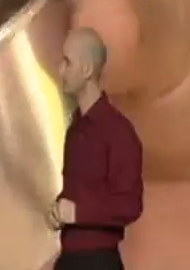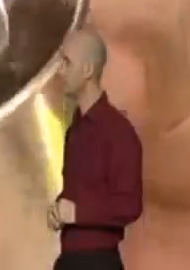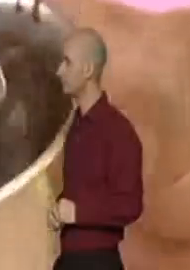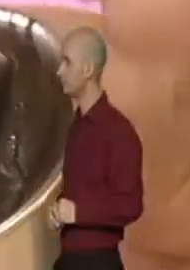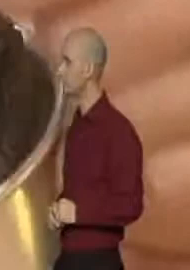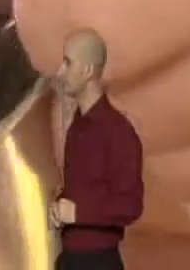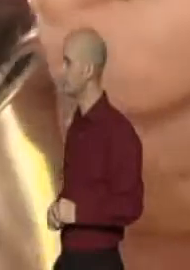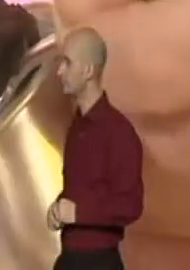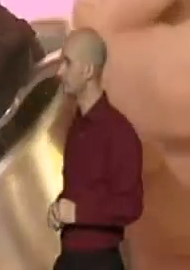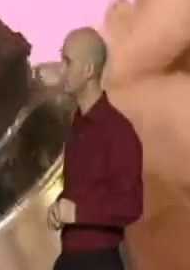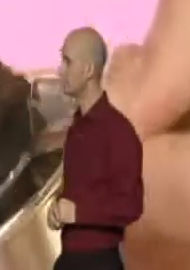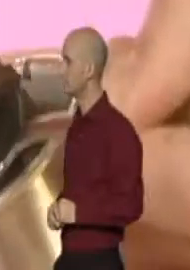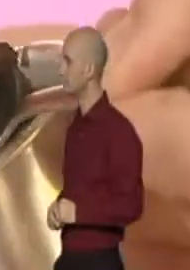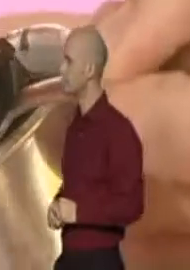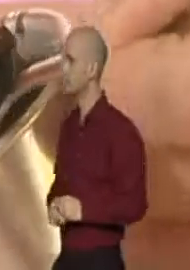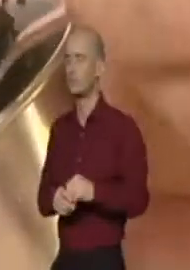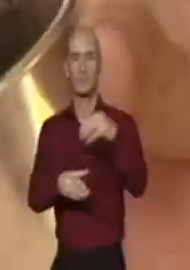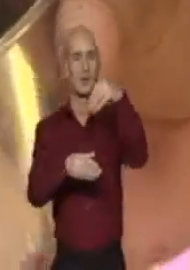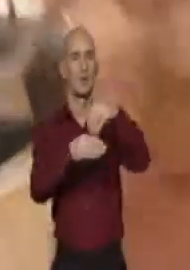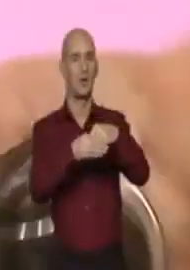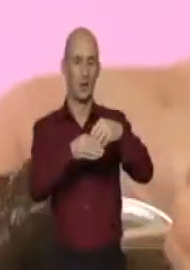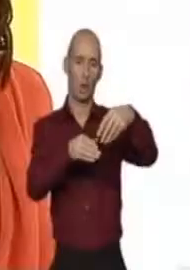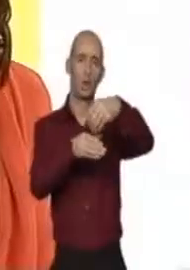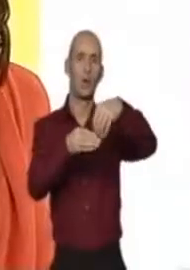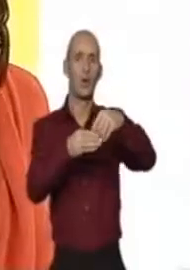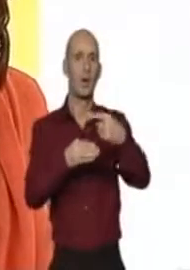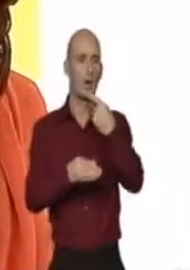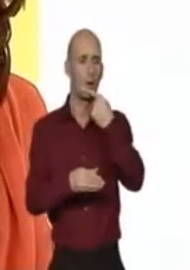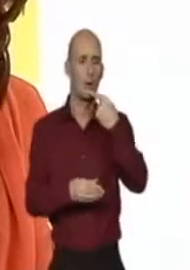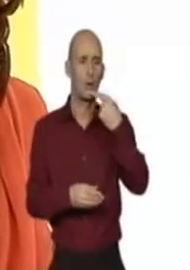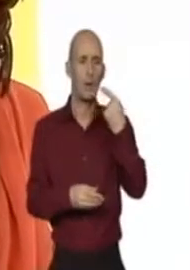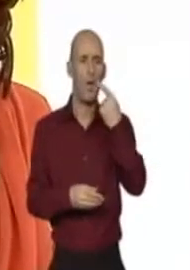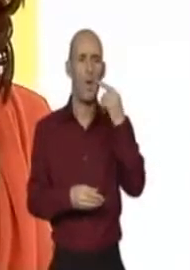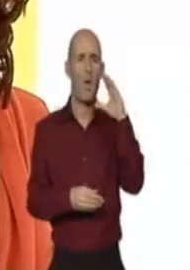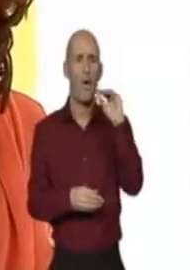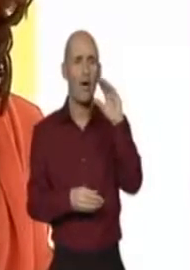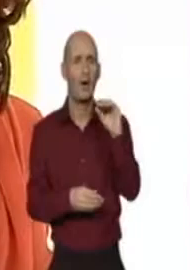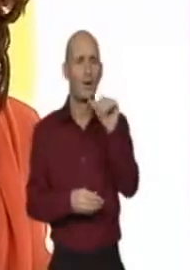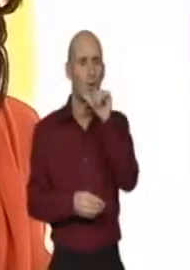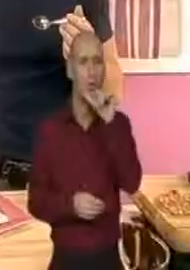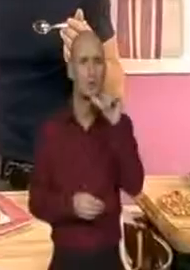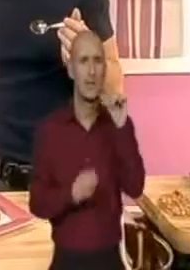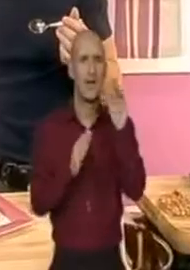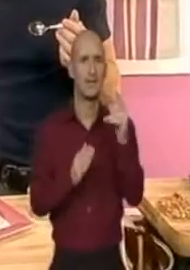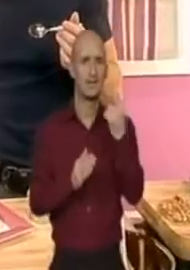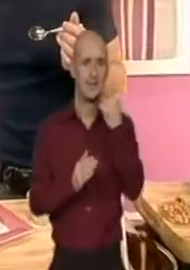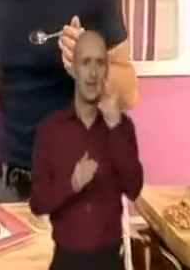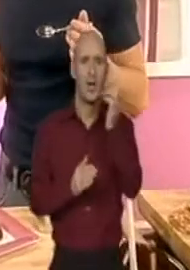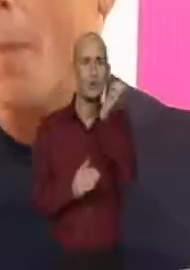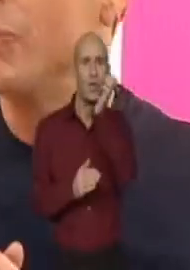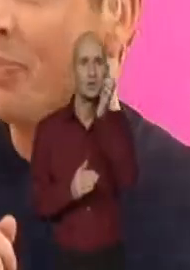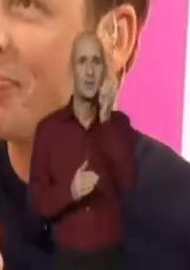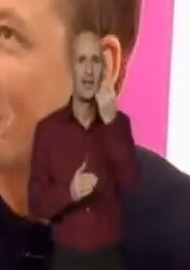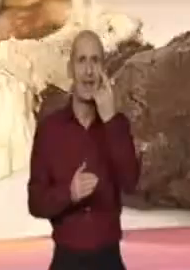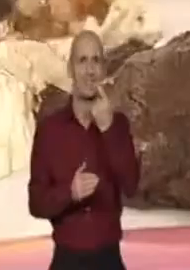cut into it, you've got this lovely gooey... Still slightly liquid. It is gooey. Softness. And gorgeous. It's, you've got to watch your teeth on those nuts, though, haven't you? You